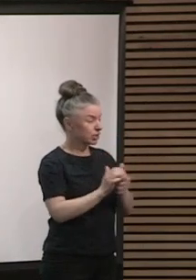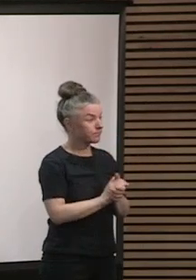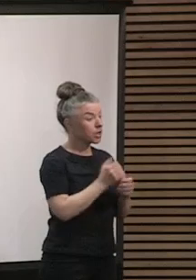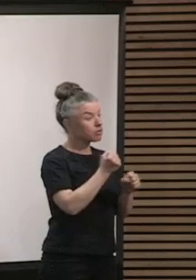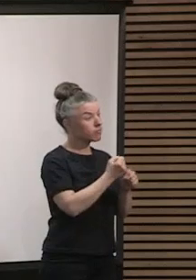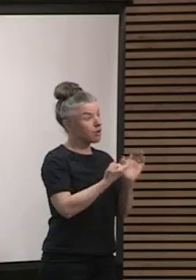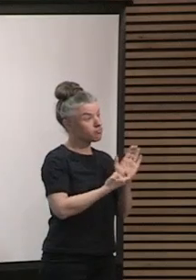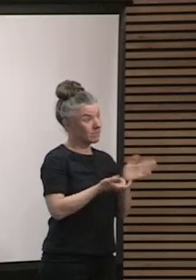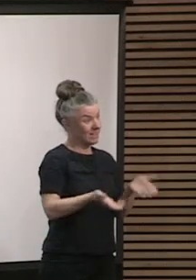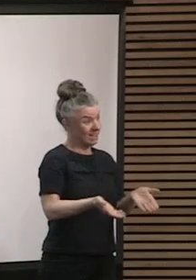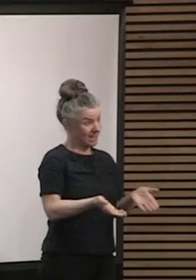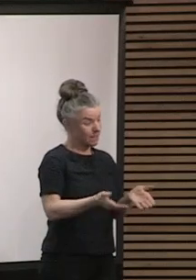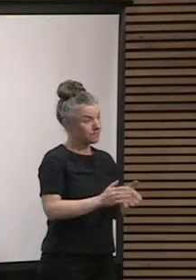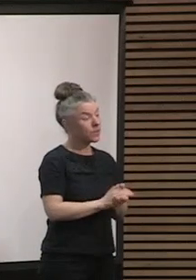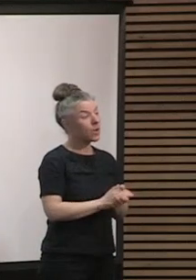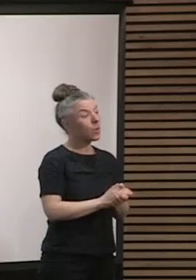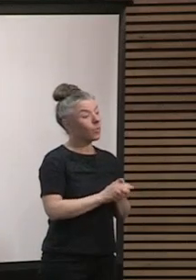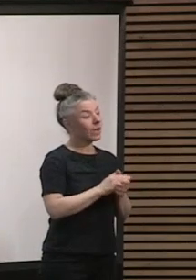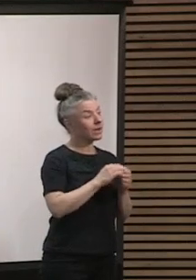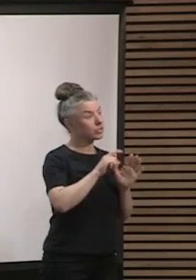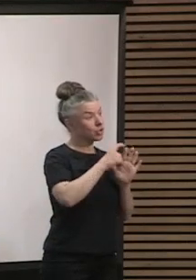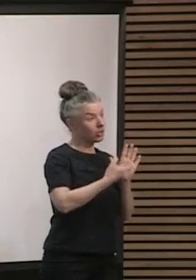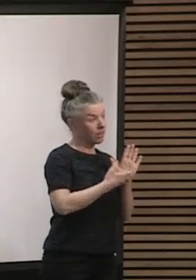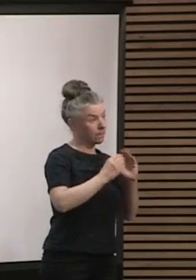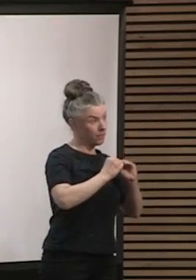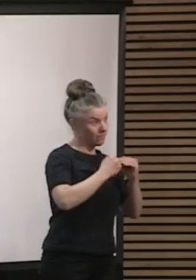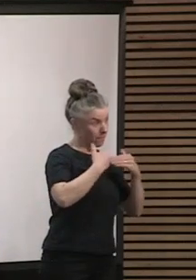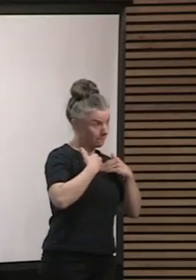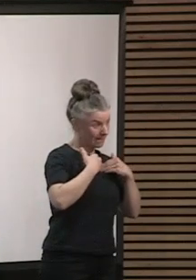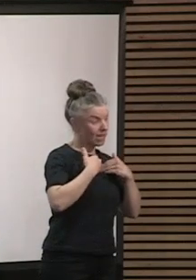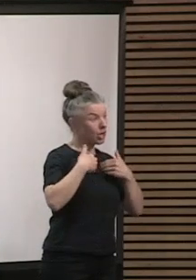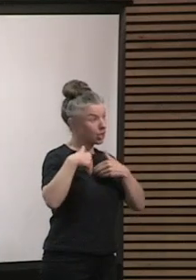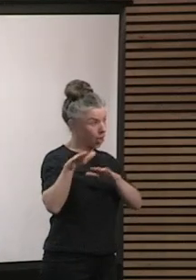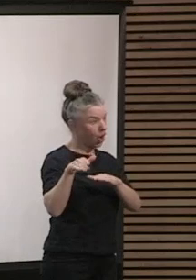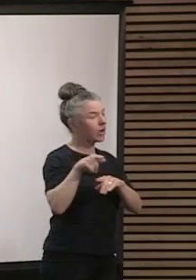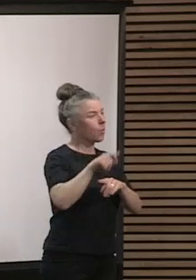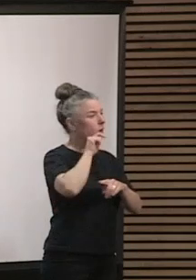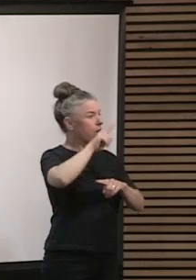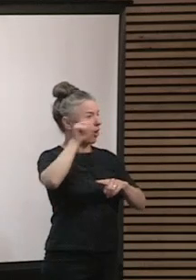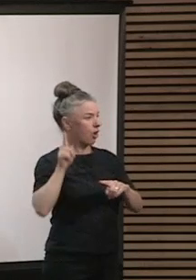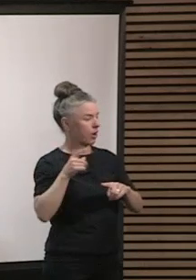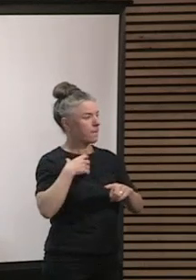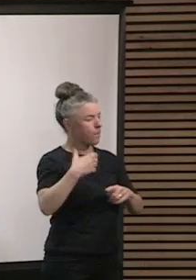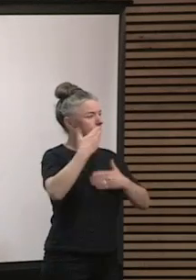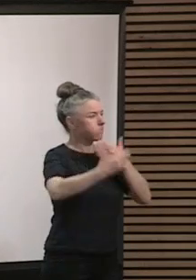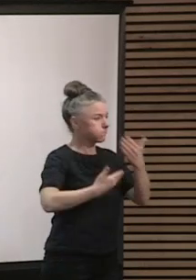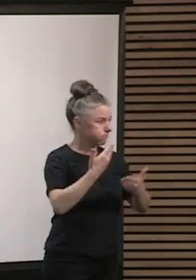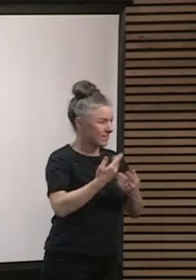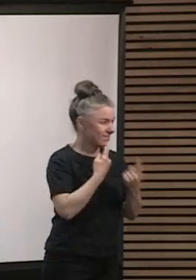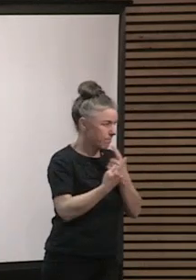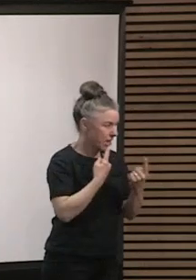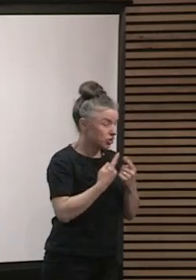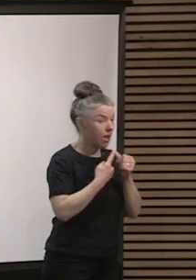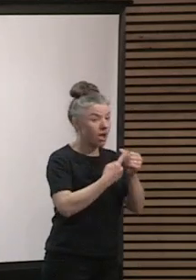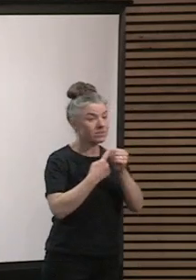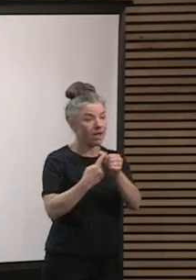and once Dr. Bloomfield and I leave the podium, he will take the stage to give a bit more of an explanation and answer